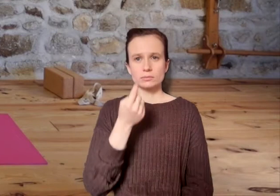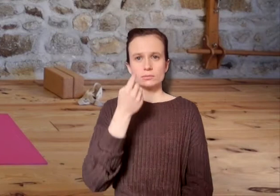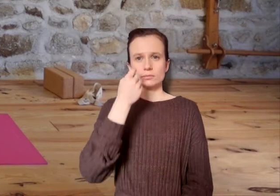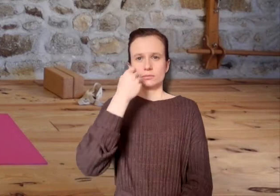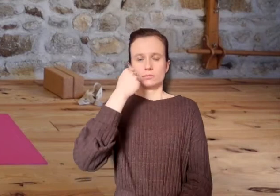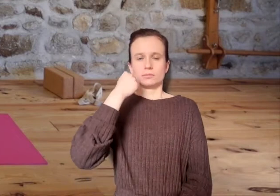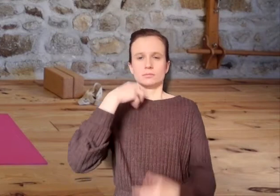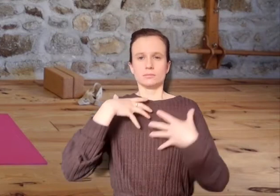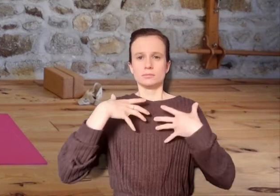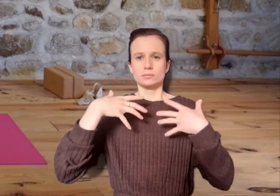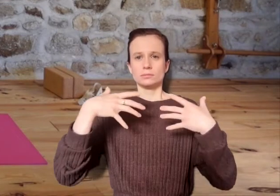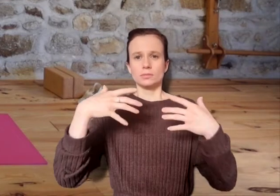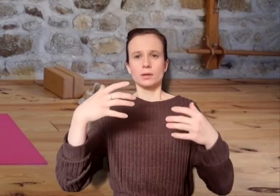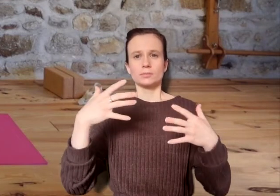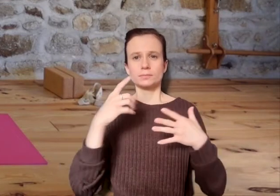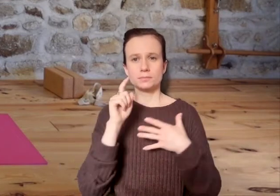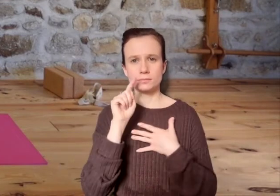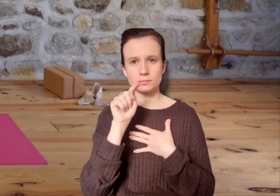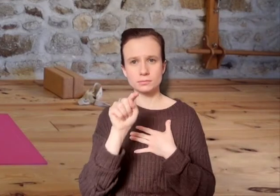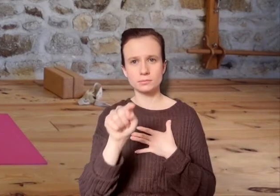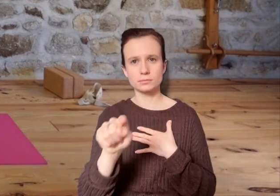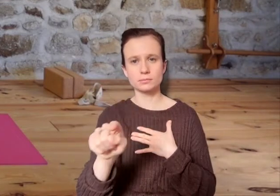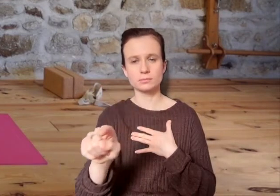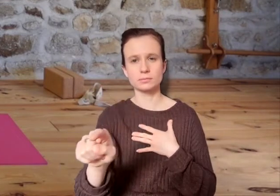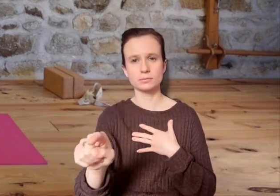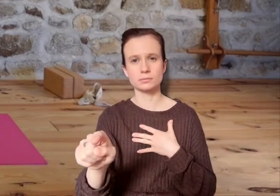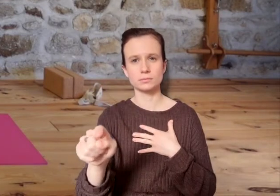Keep the breath going in and out through the nose.